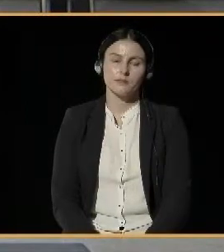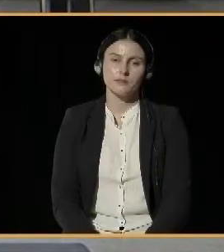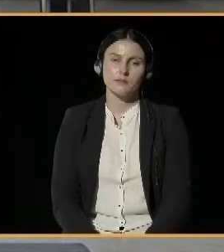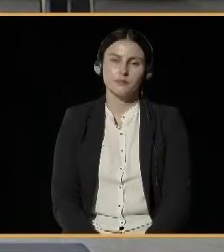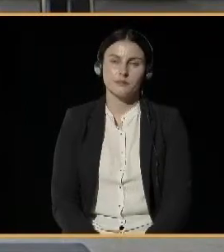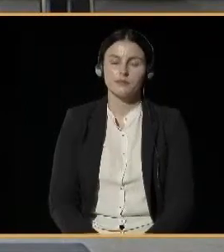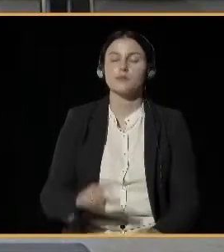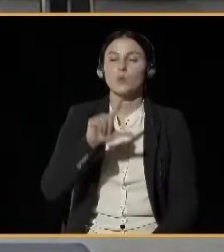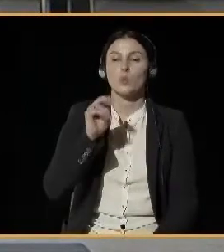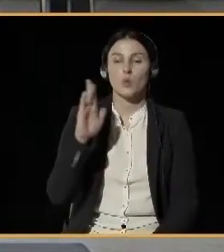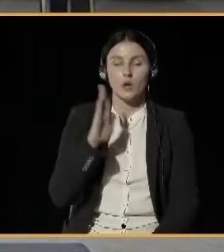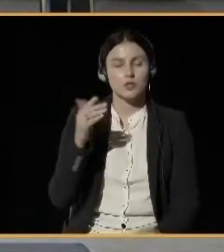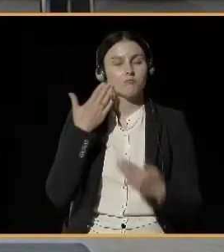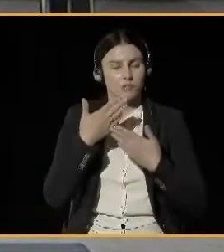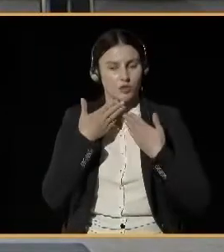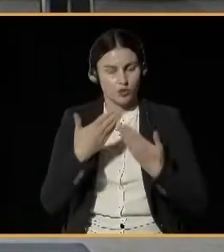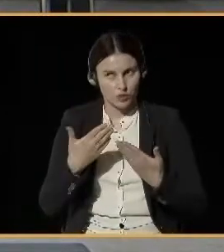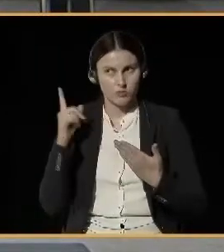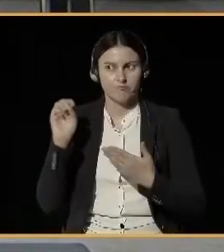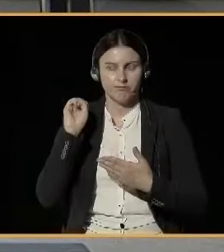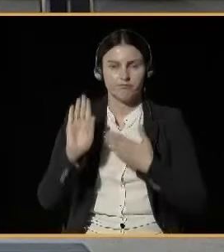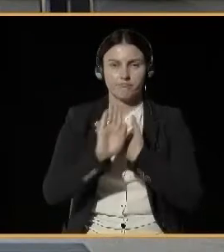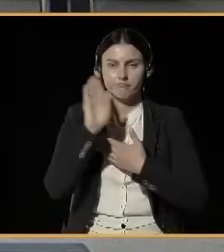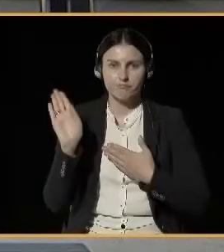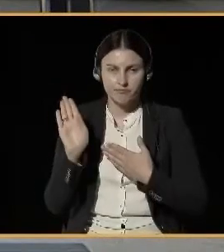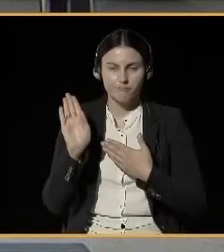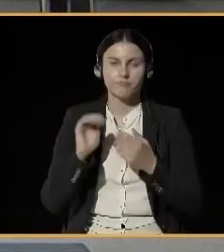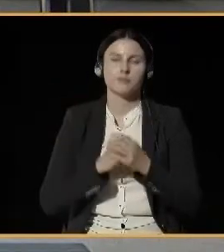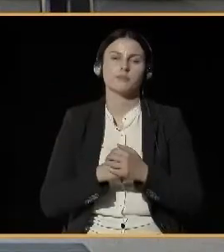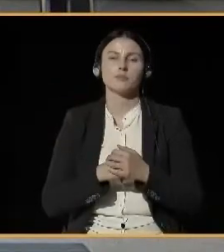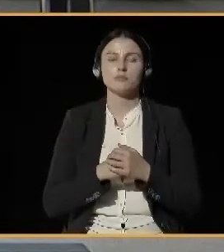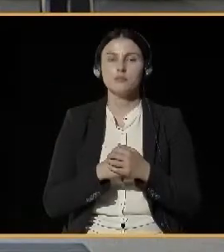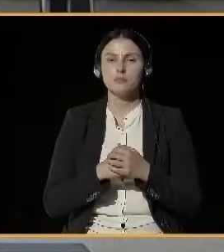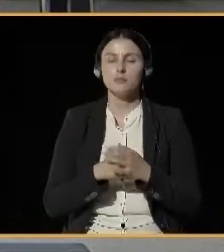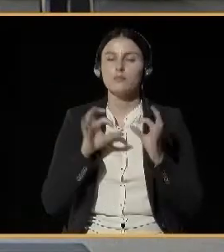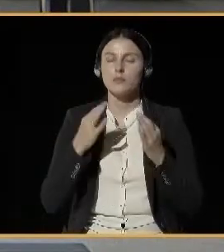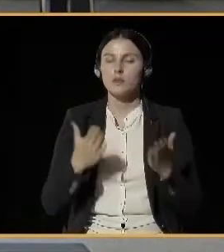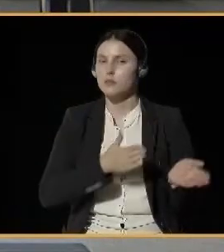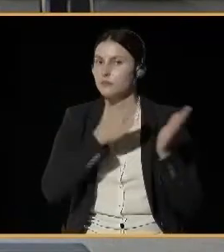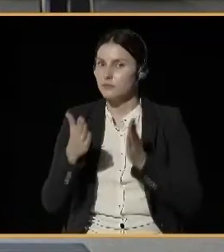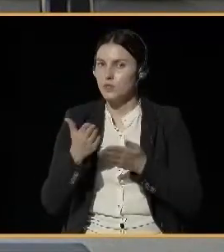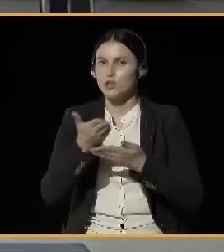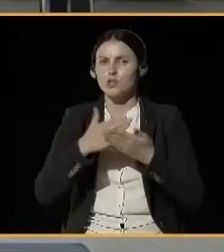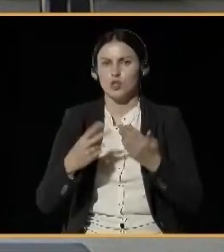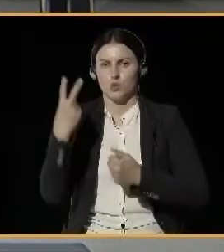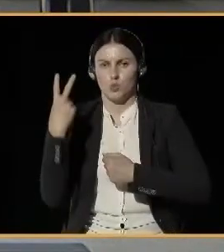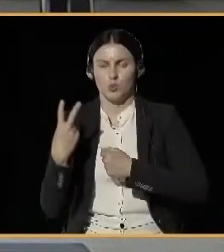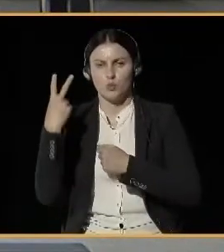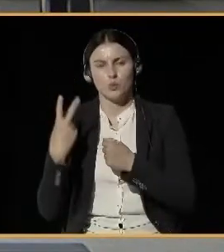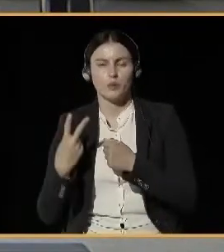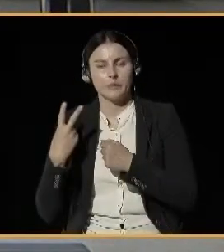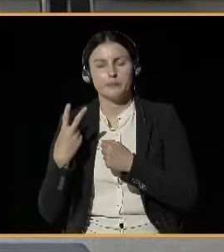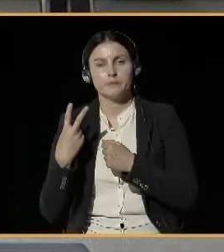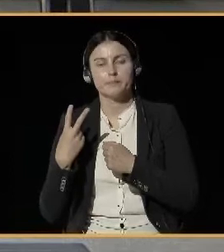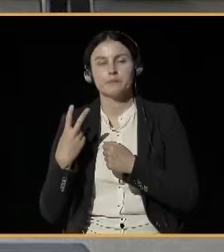Łukasz, thank you for your part of presentation. And now the second part, senior volunteering as